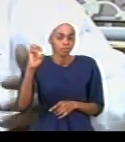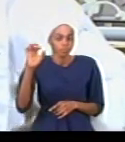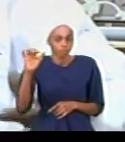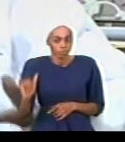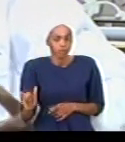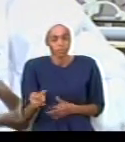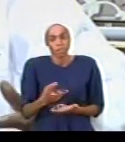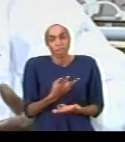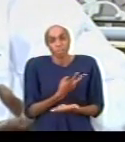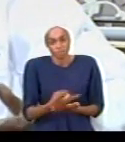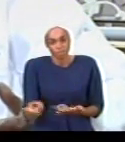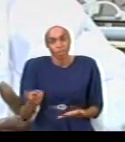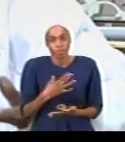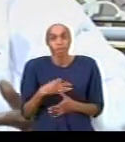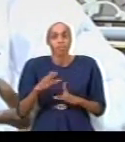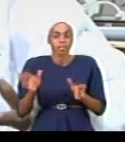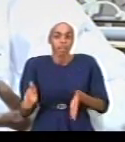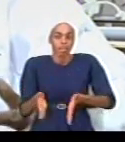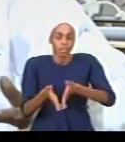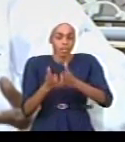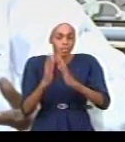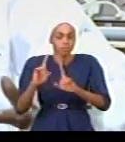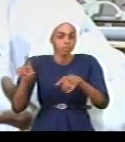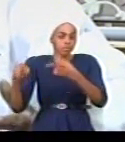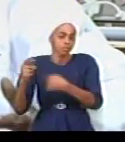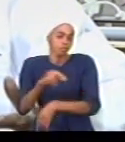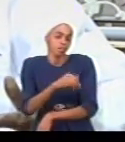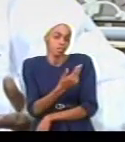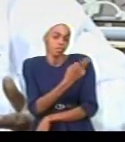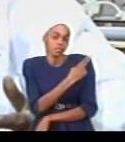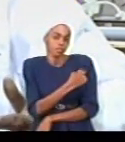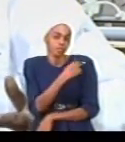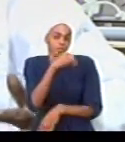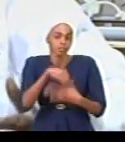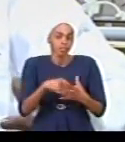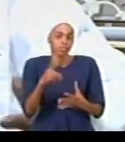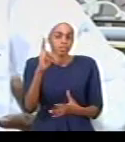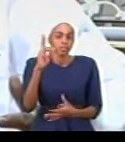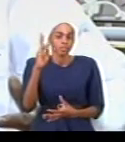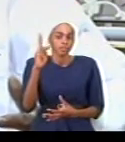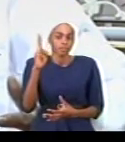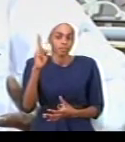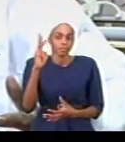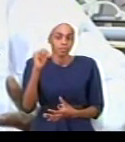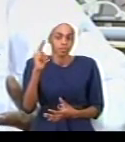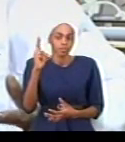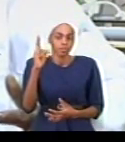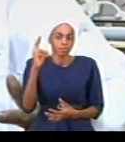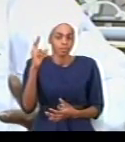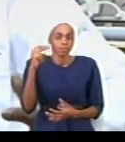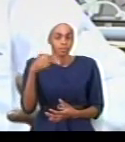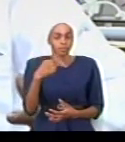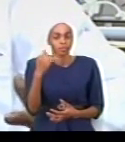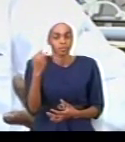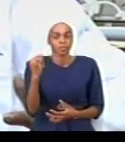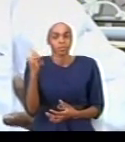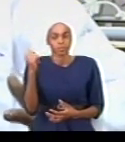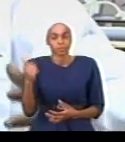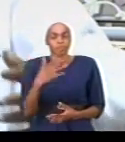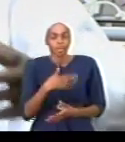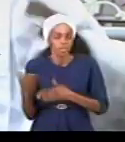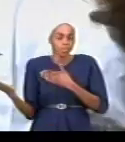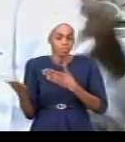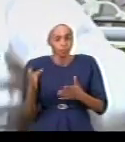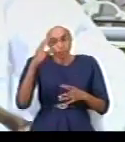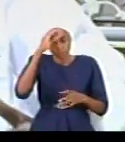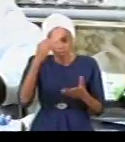the doctor's diagnosis. When he came here, he was so down, he couldn't walk. He was had general edema. That